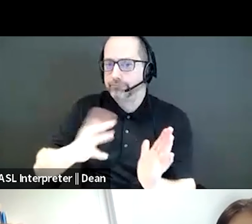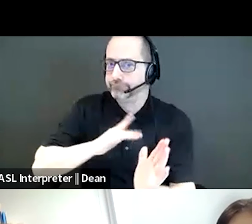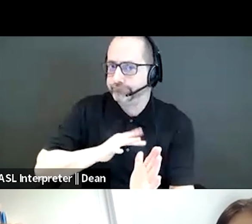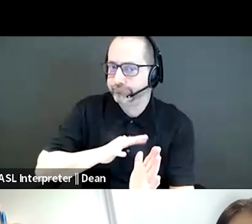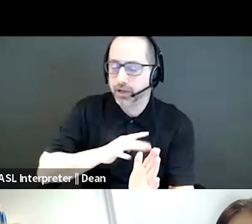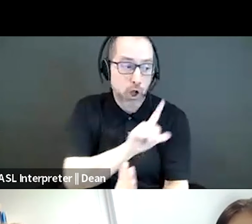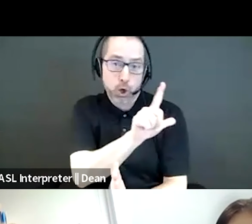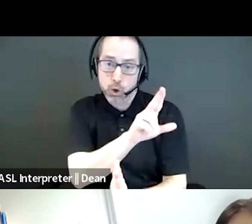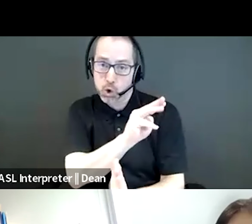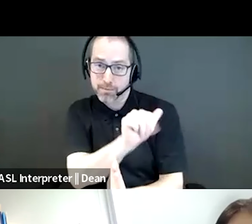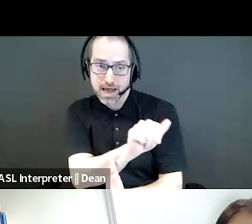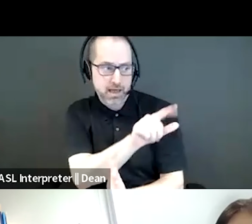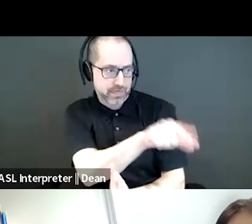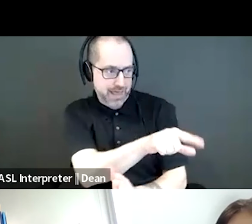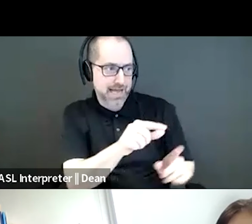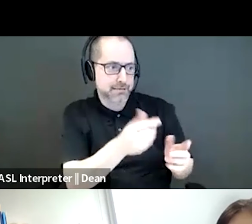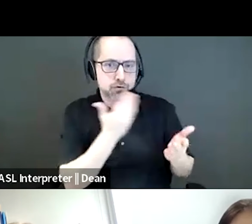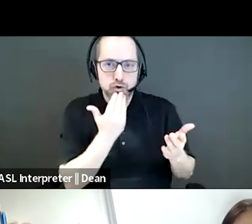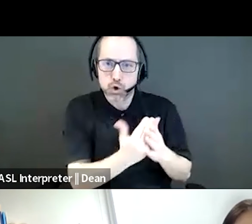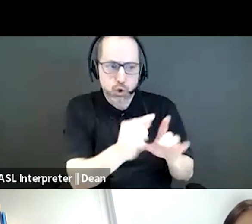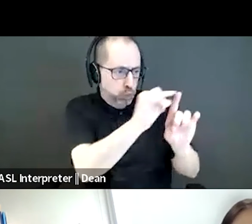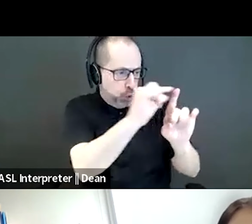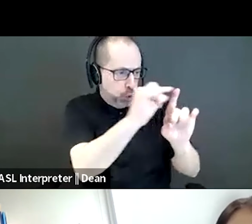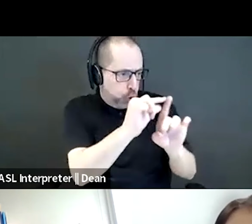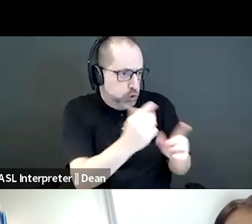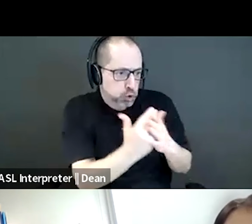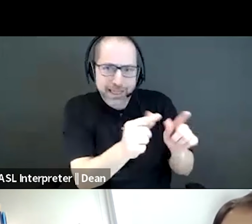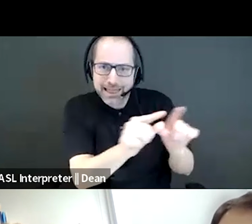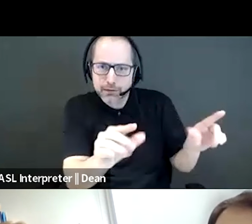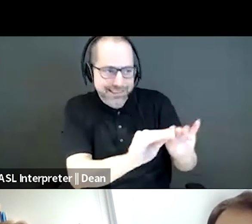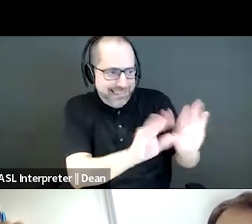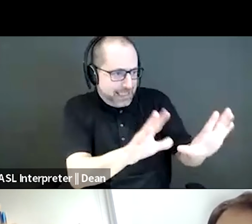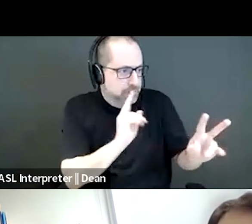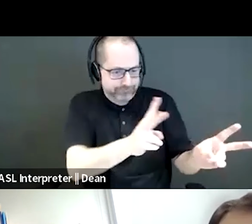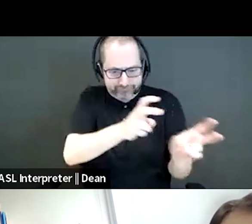themselves beyond their disability and focus on their abilities and their strengths.